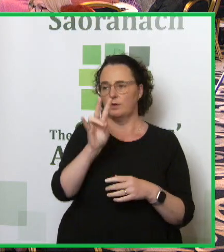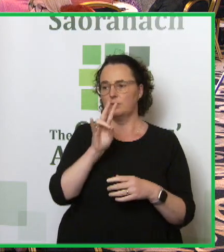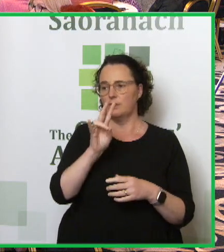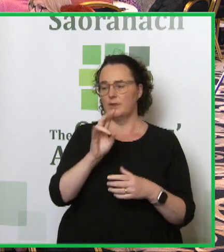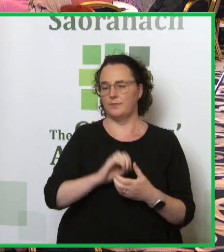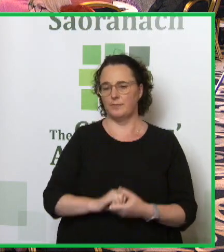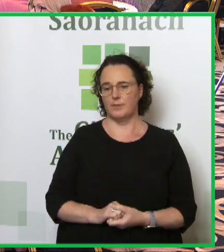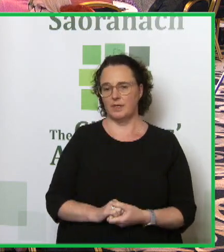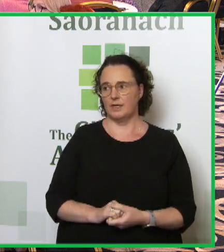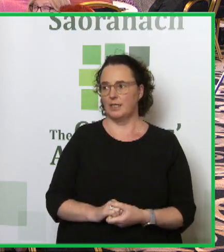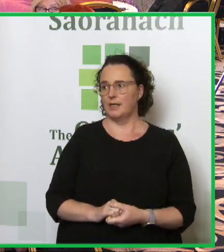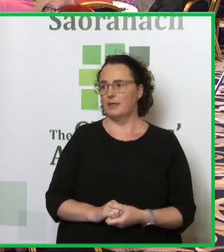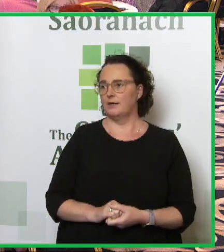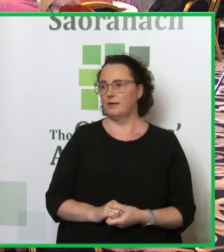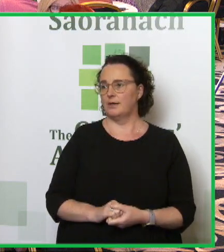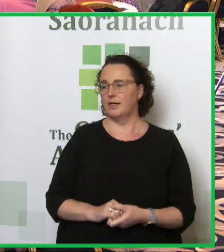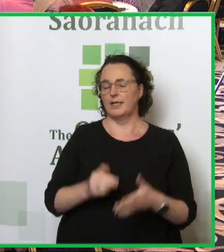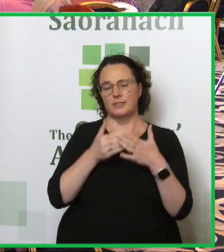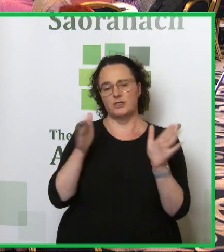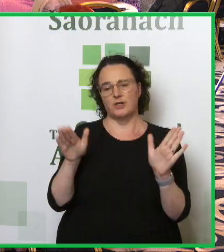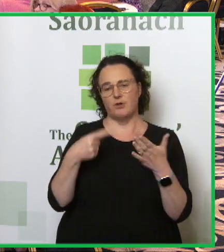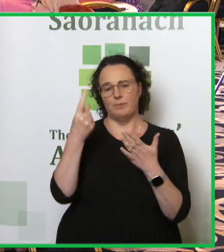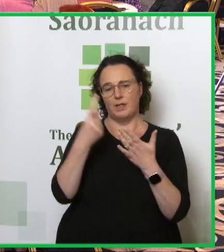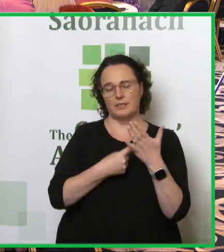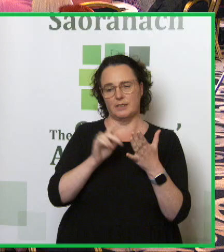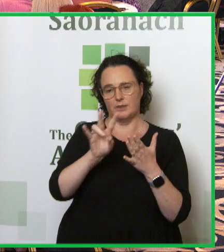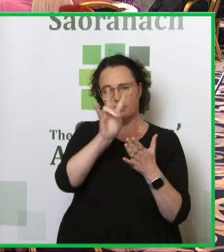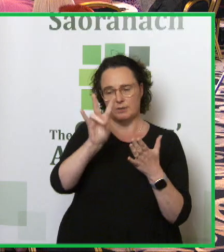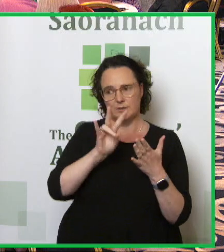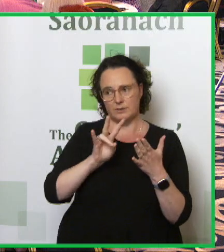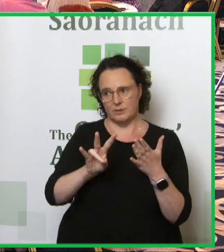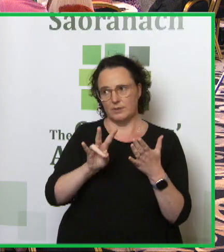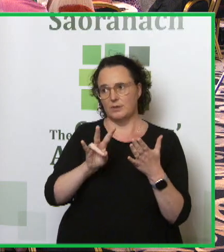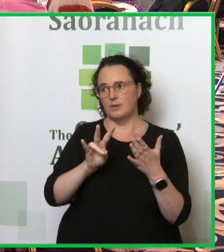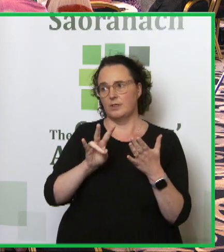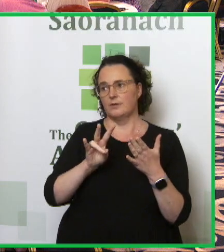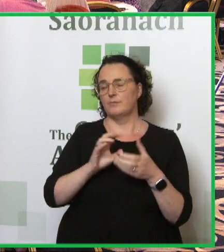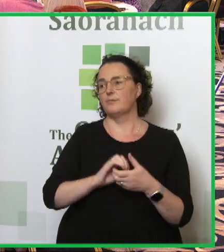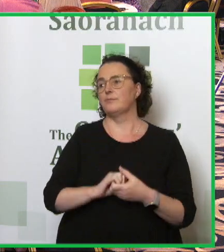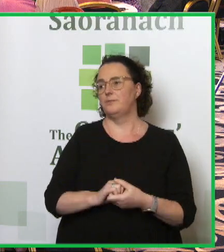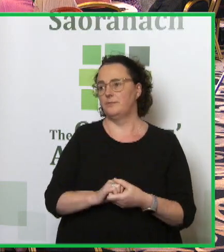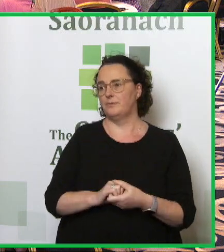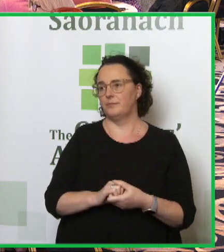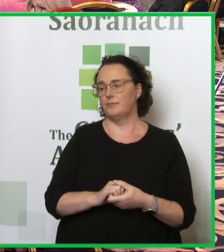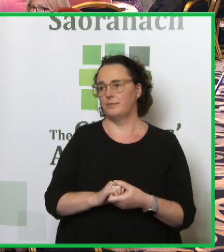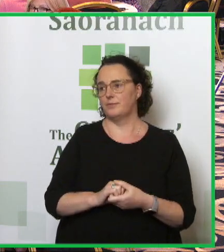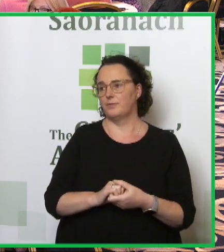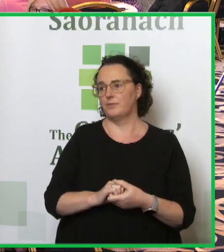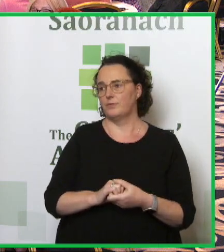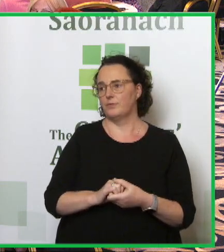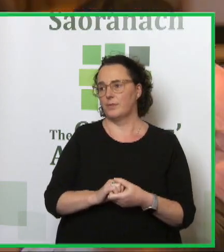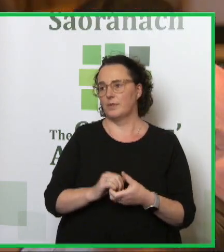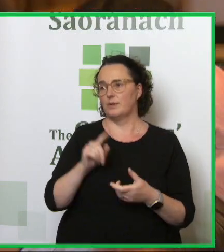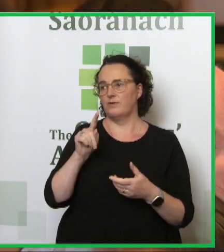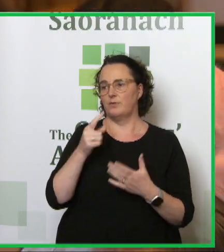but general policy questions. I know we have a slightly different policy for the cannabis at the